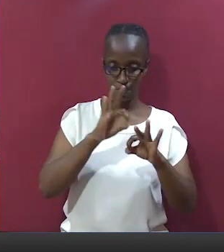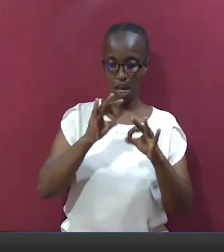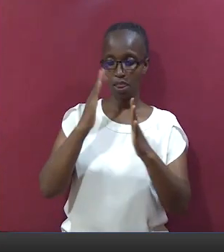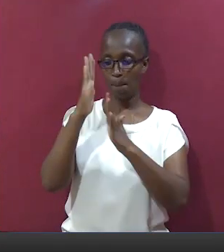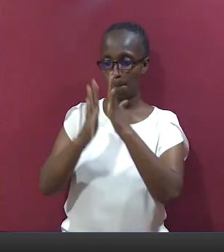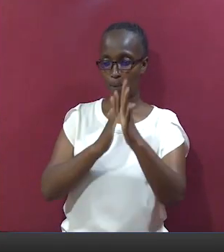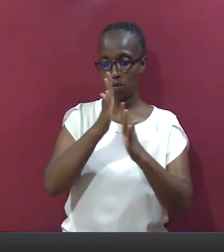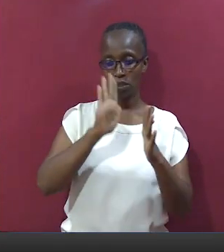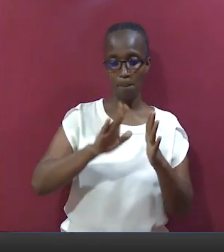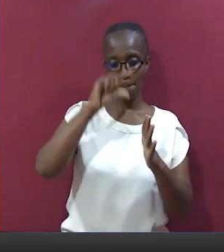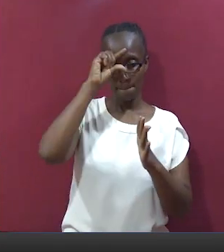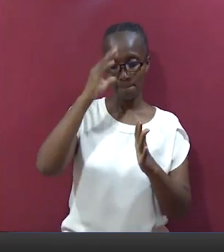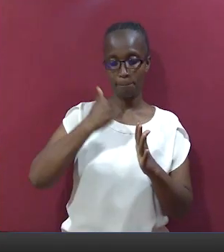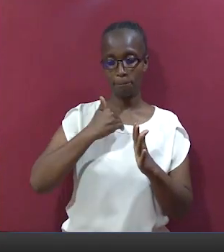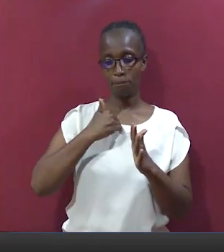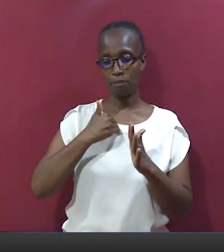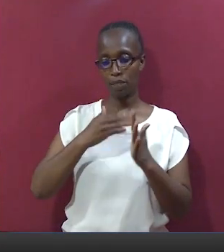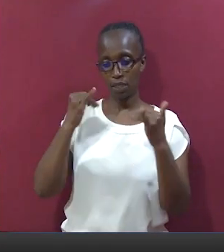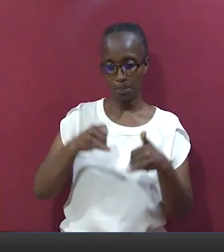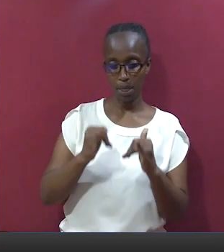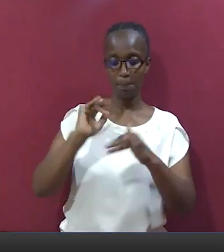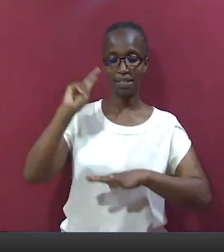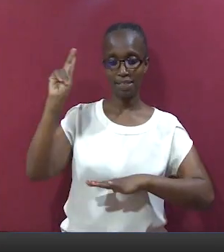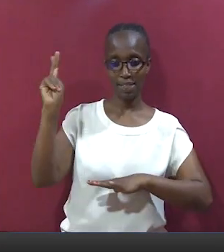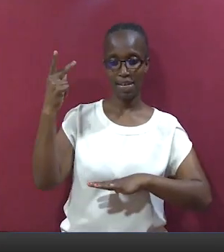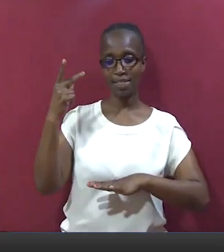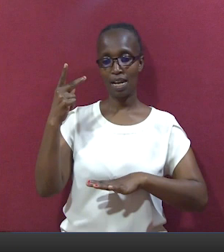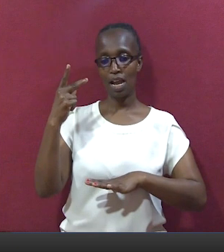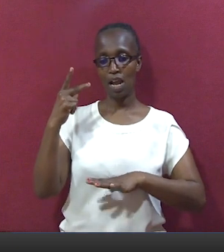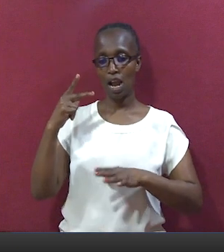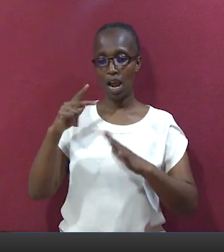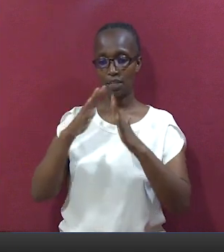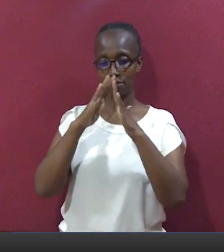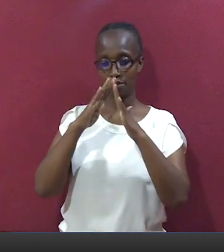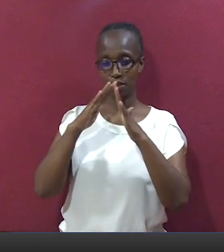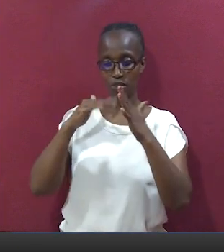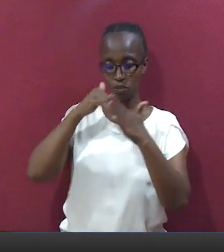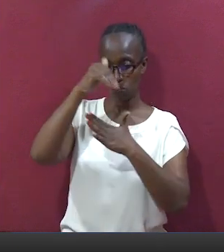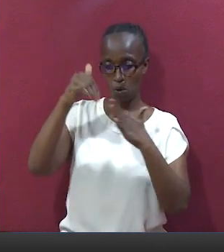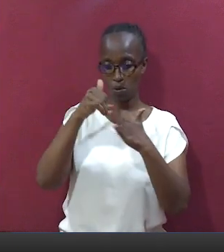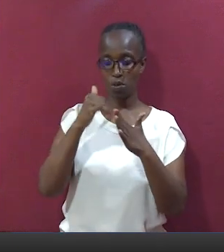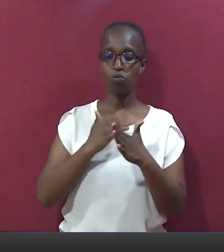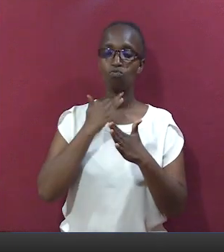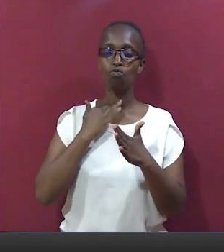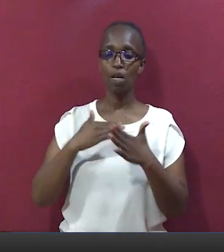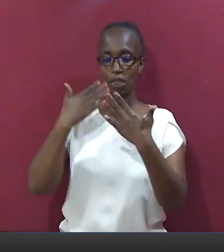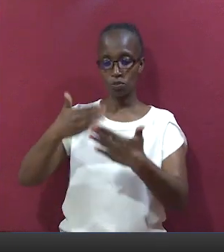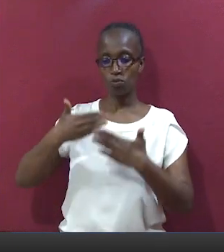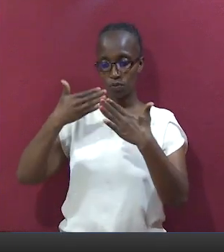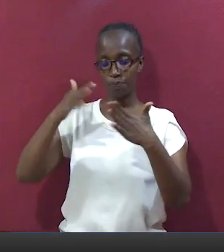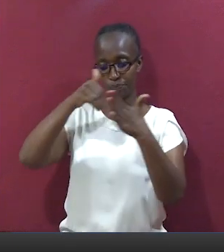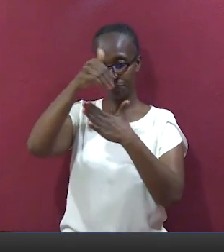yake imeweka kuimarisha maisha ya Wakenya na taifa kwa ujumla. We are investing in education so that we can equip